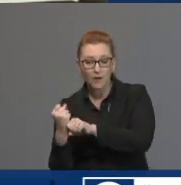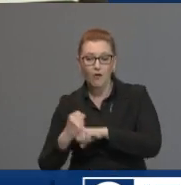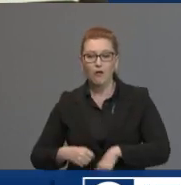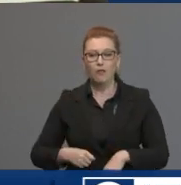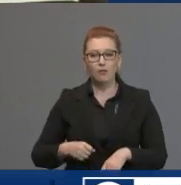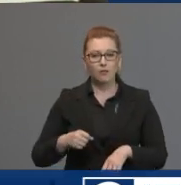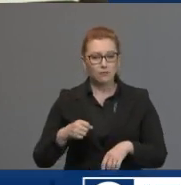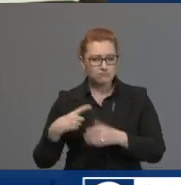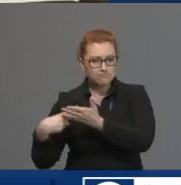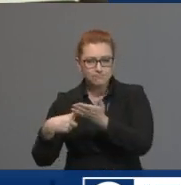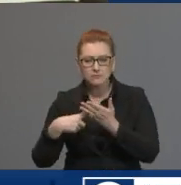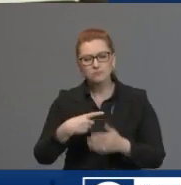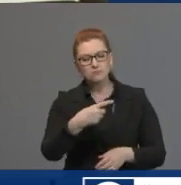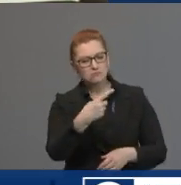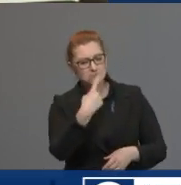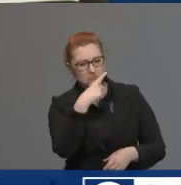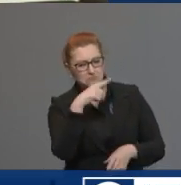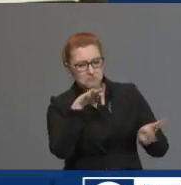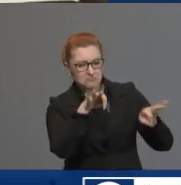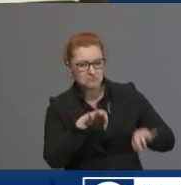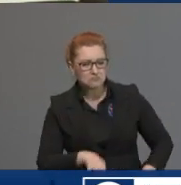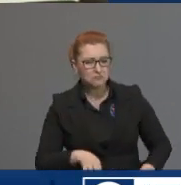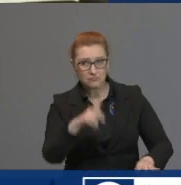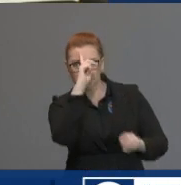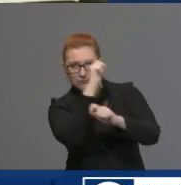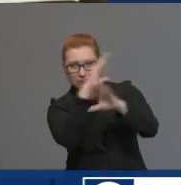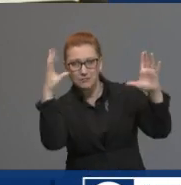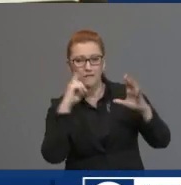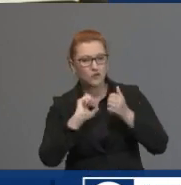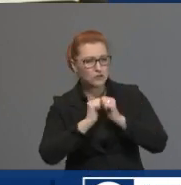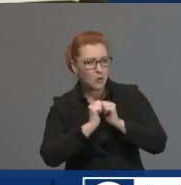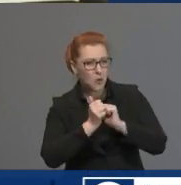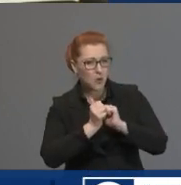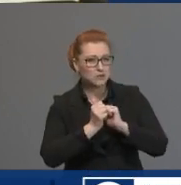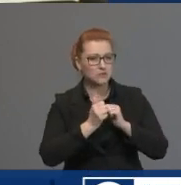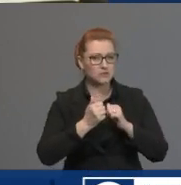with others. Can you tell us what you have in mind for sports? Which